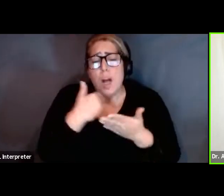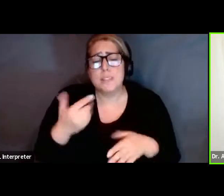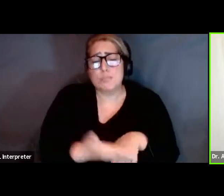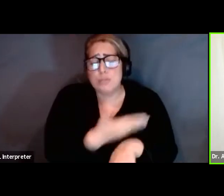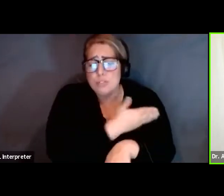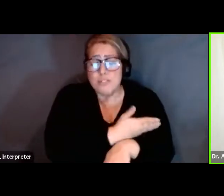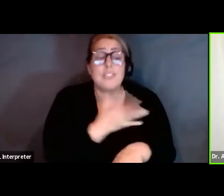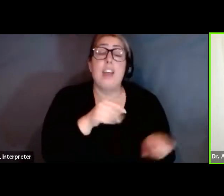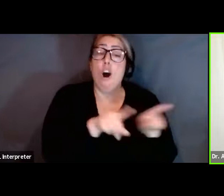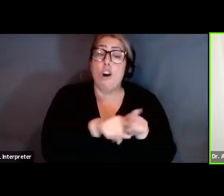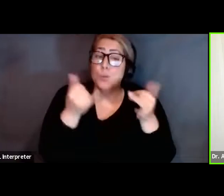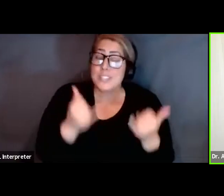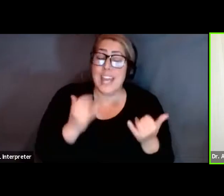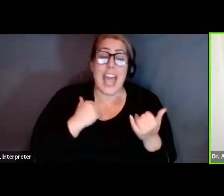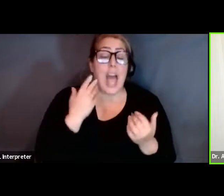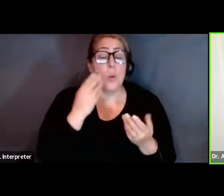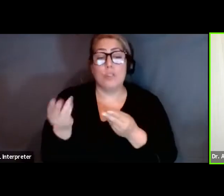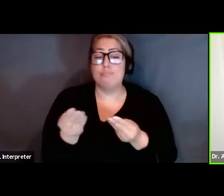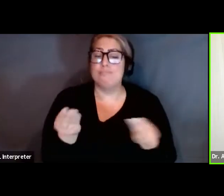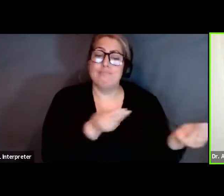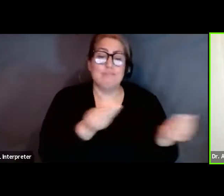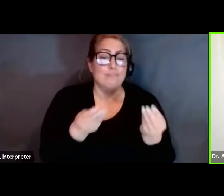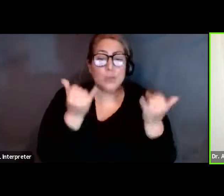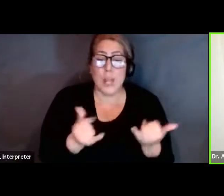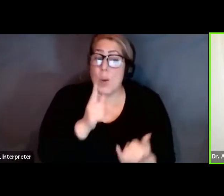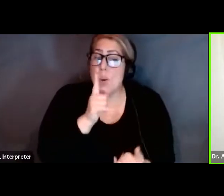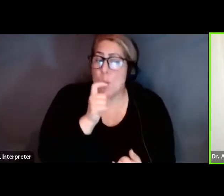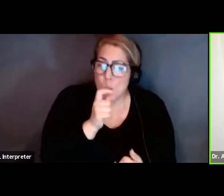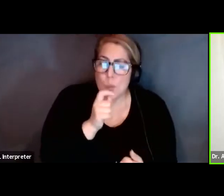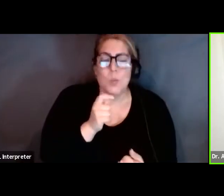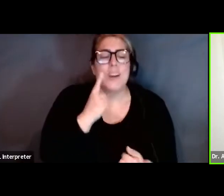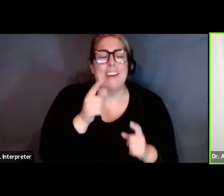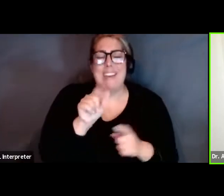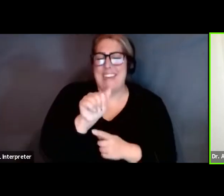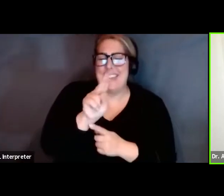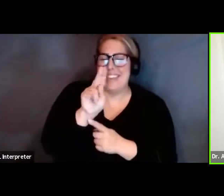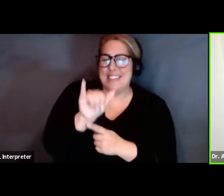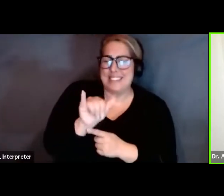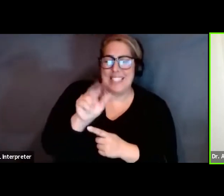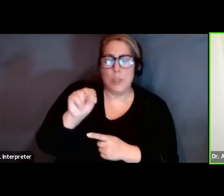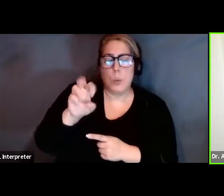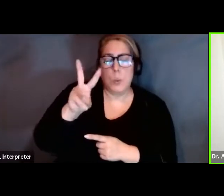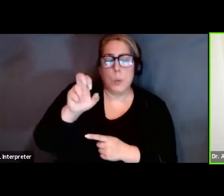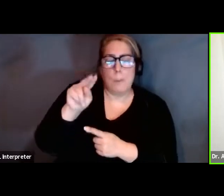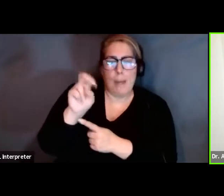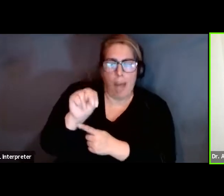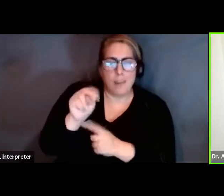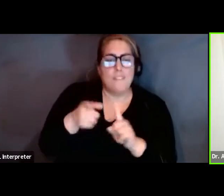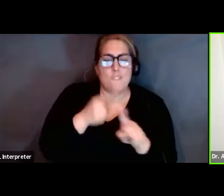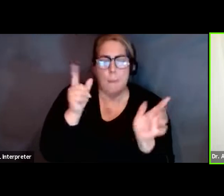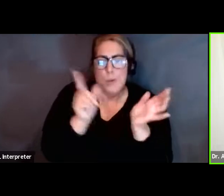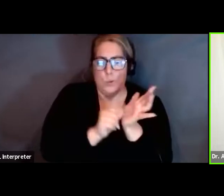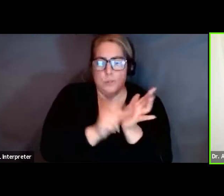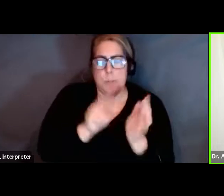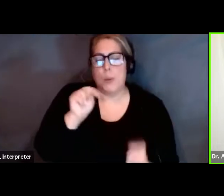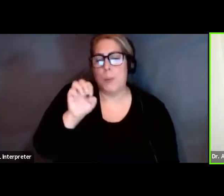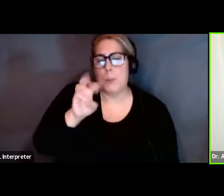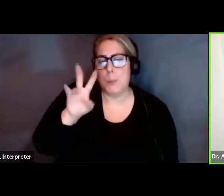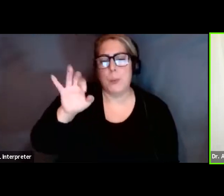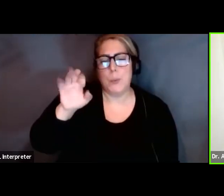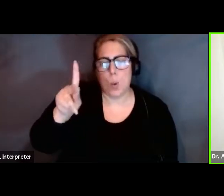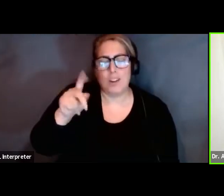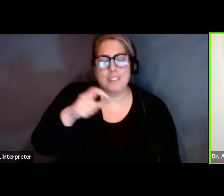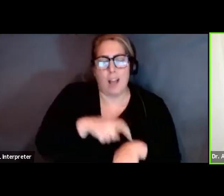Times, is moderating our second panel. Andy reports on social services and poverty for the Times, and his coverage of the myriad challenges